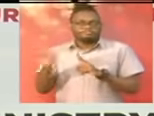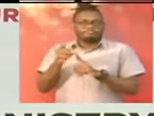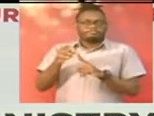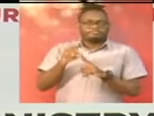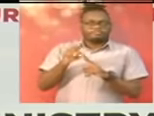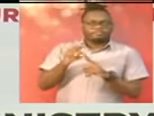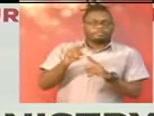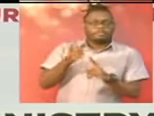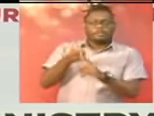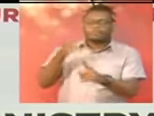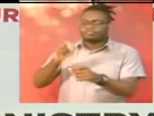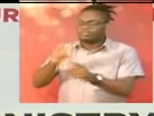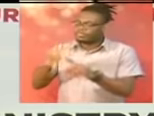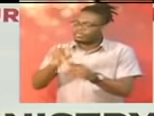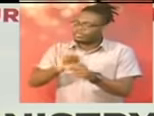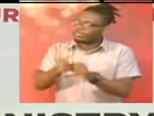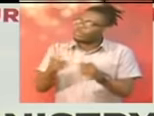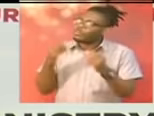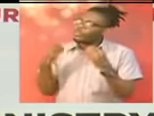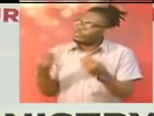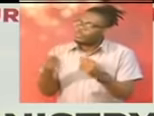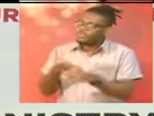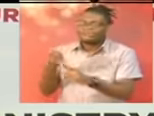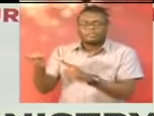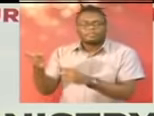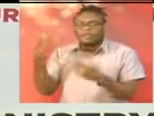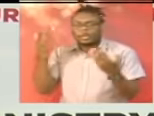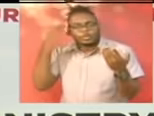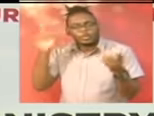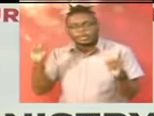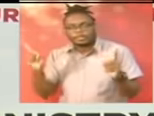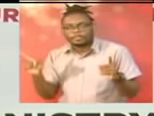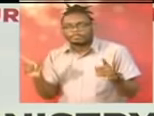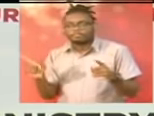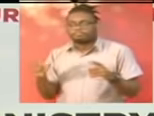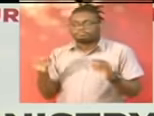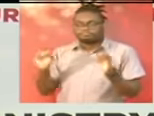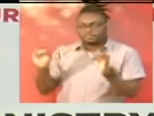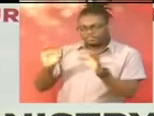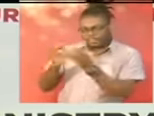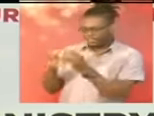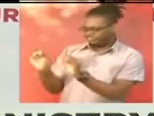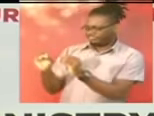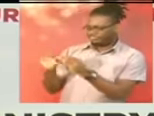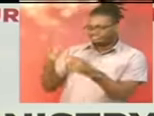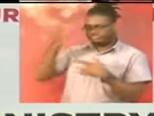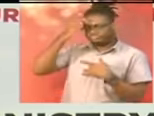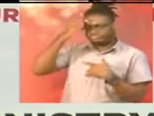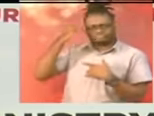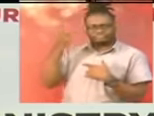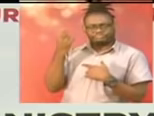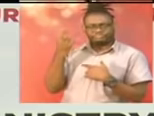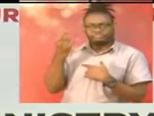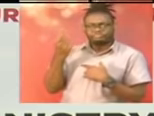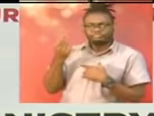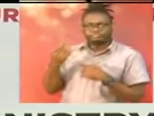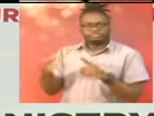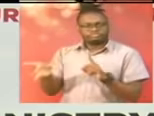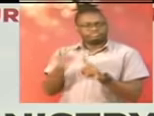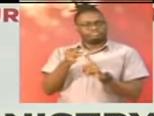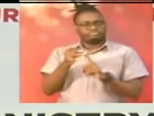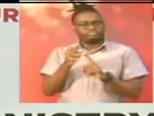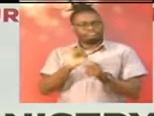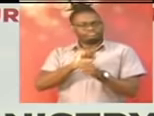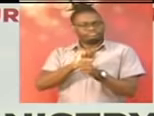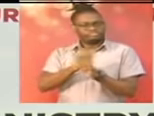see quite a few cases of in-house spread. And again, we want to emphasize the importance of